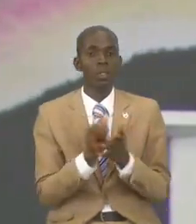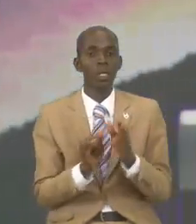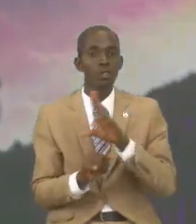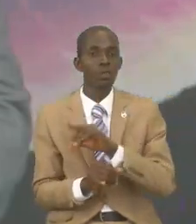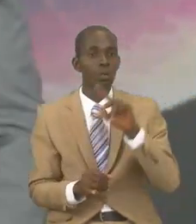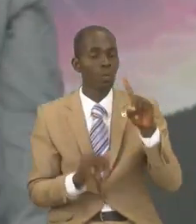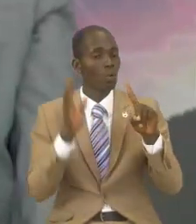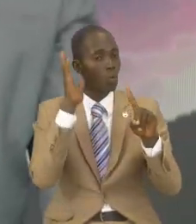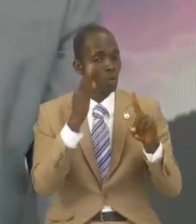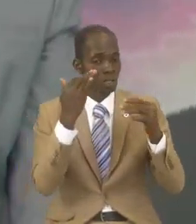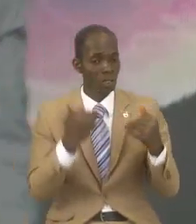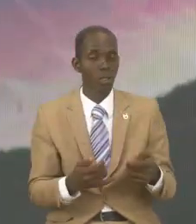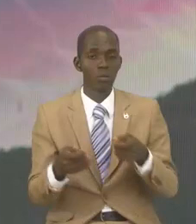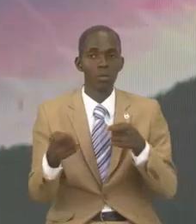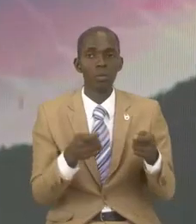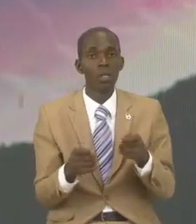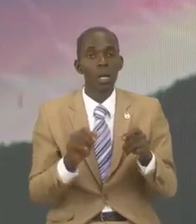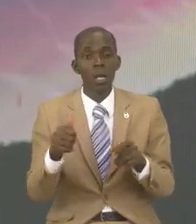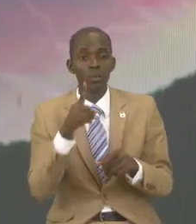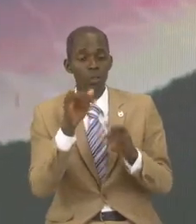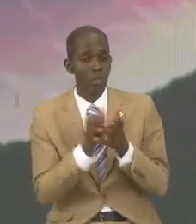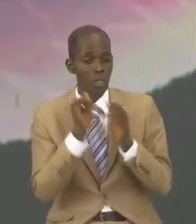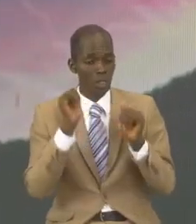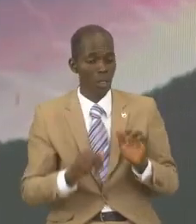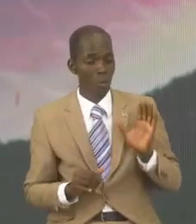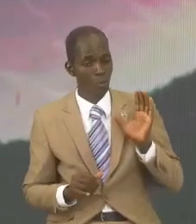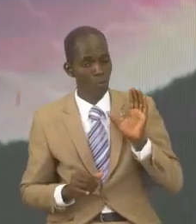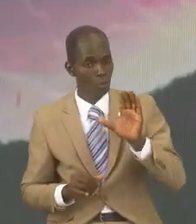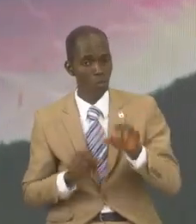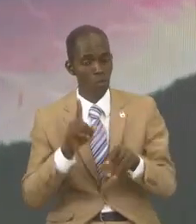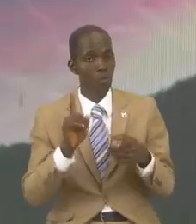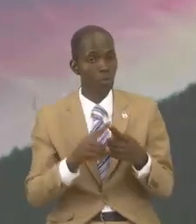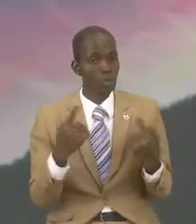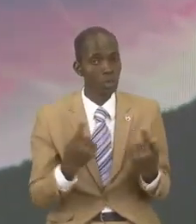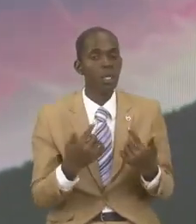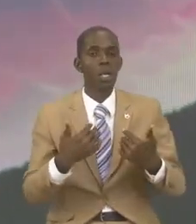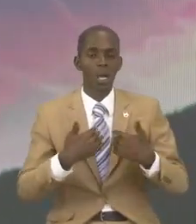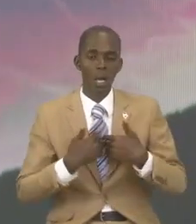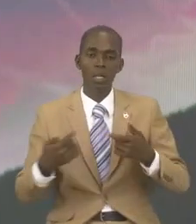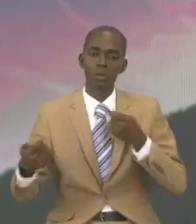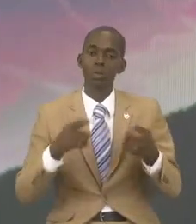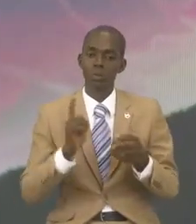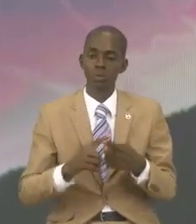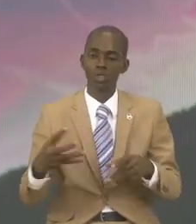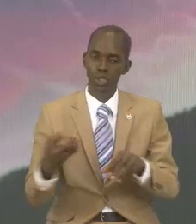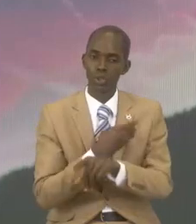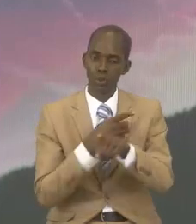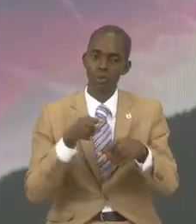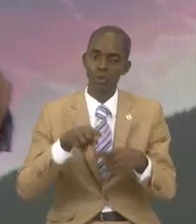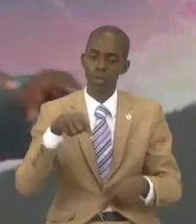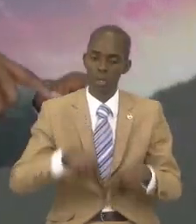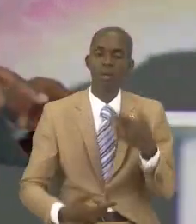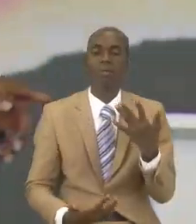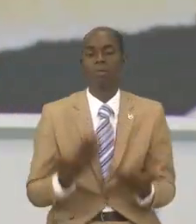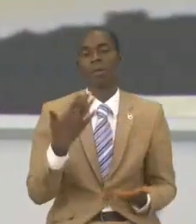control. Anybody that can push you into sin has control to take you to hell. You'll not give your